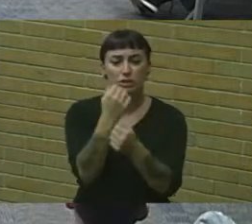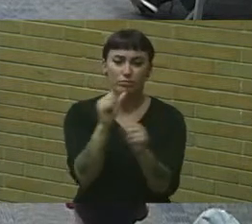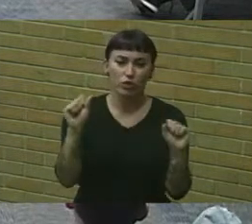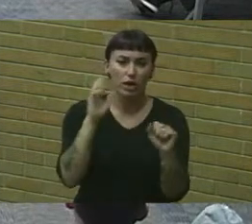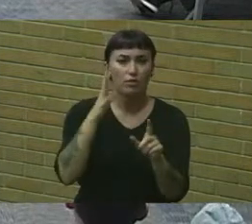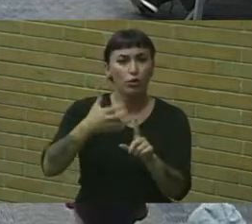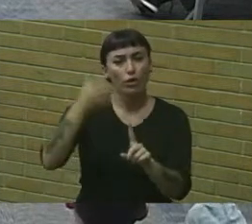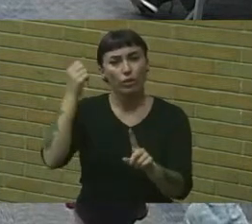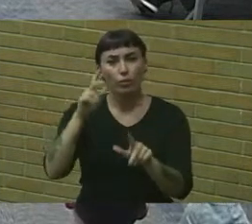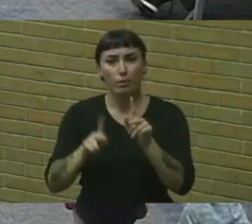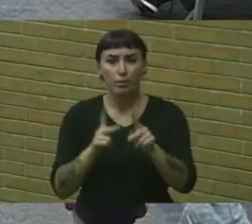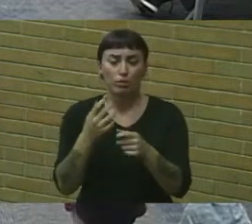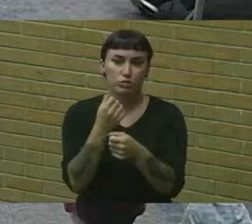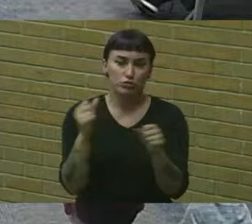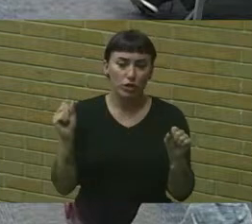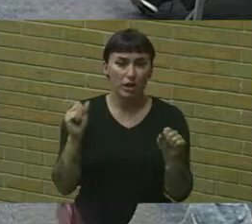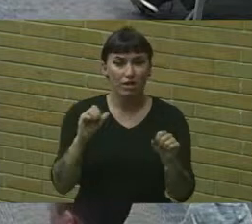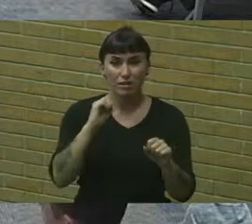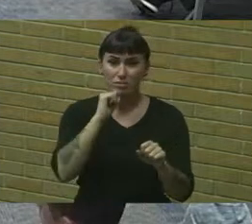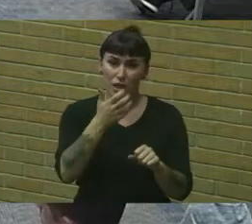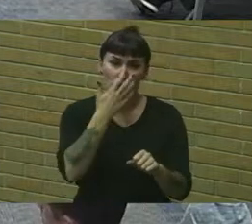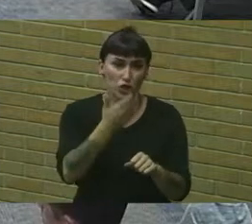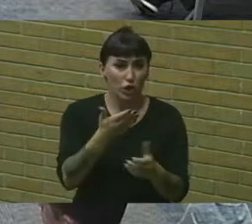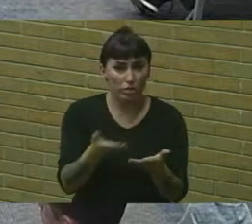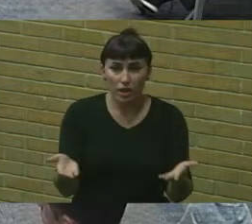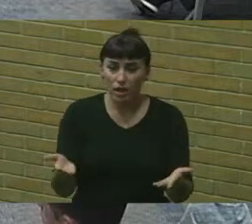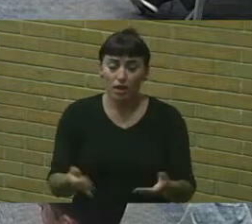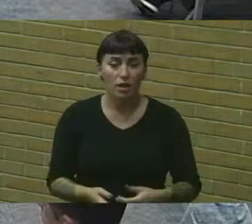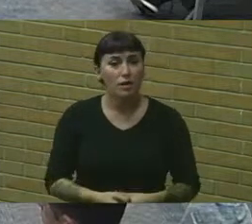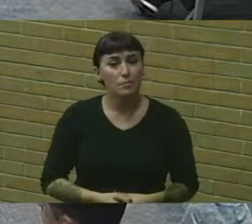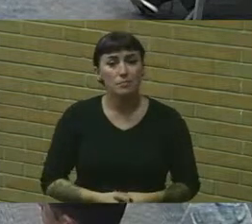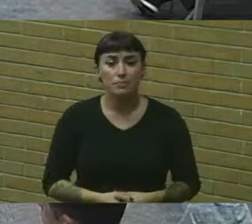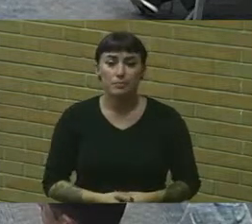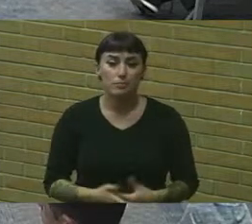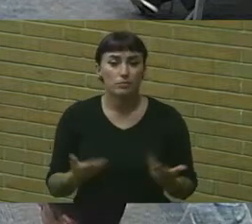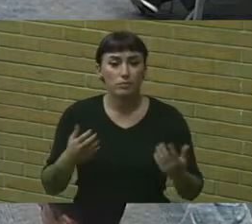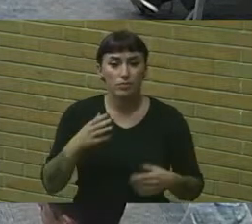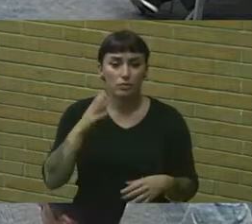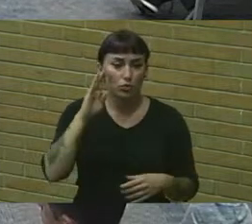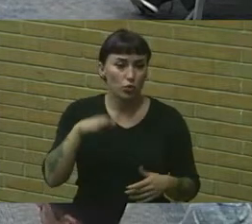away people's freedom. It's not a good thing.